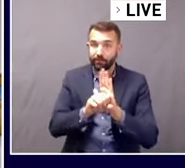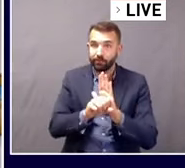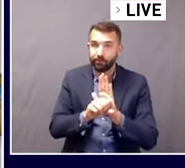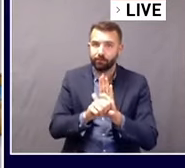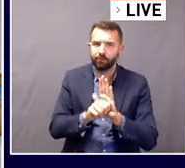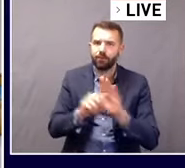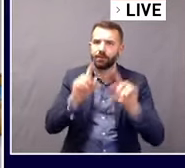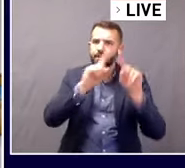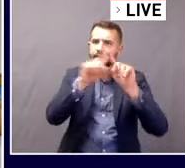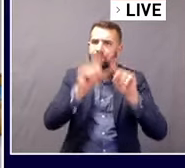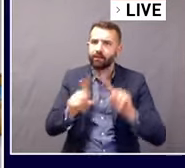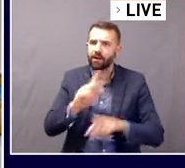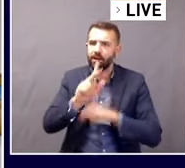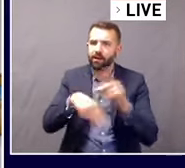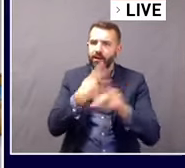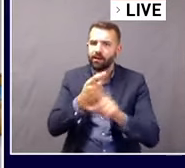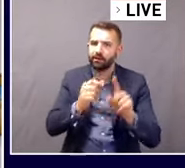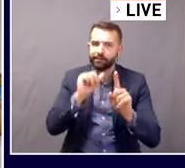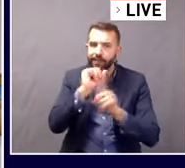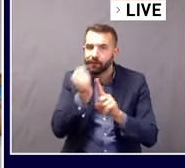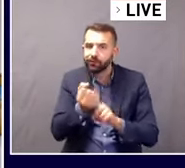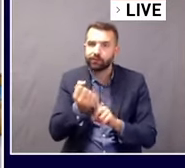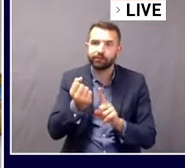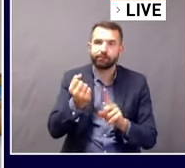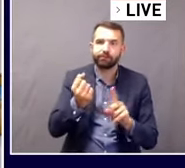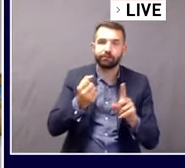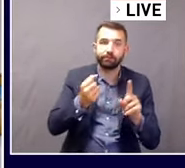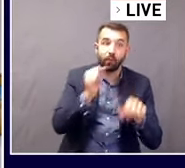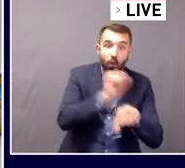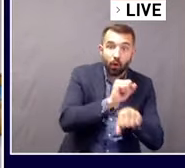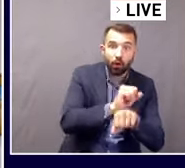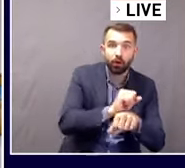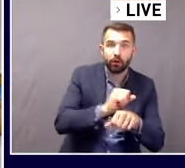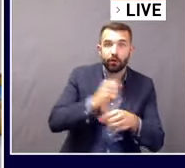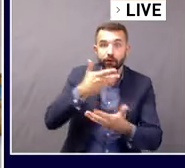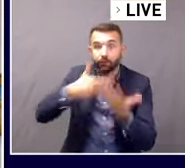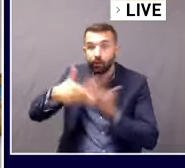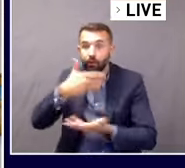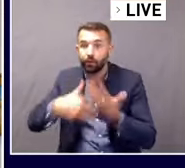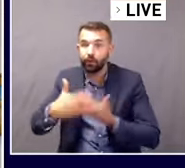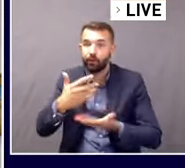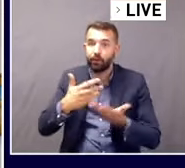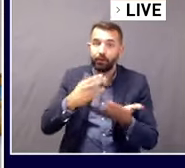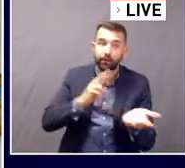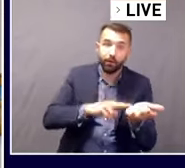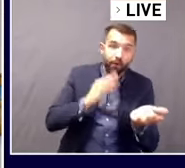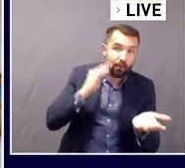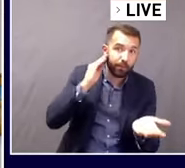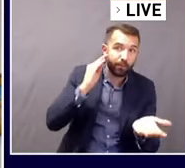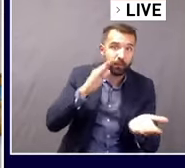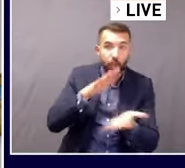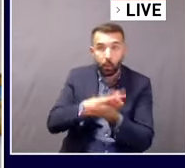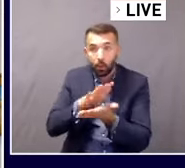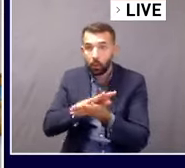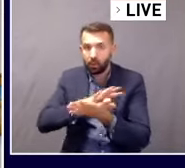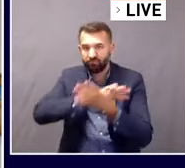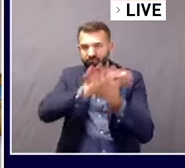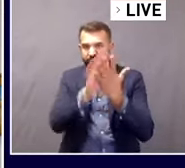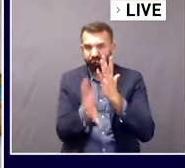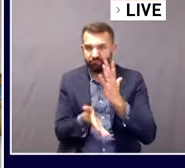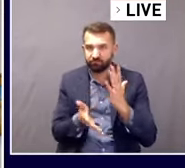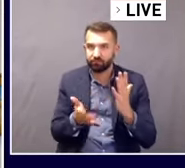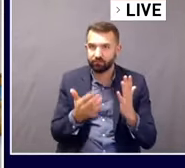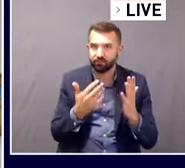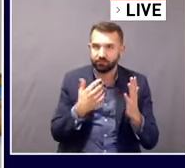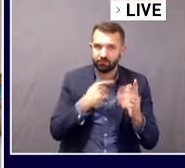different circumstances, from workplaces to social gatherings, and the approaches to safety protocols vary. But is there a